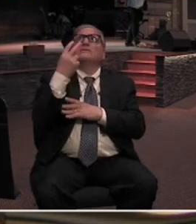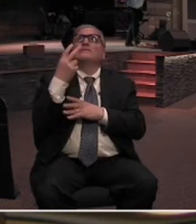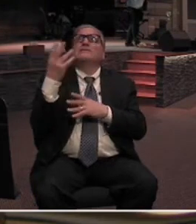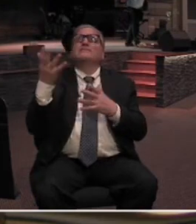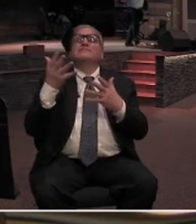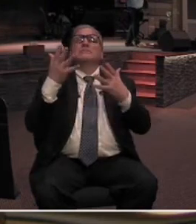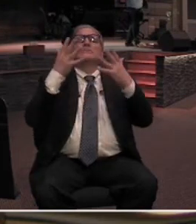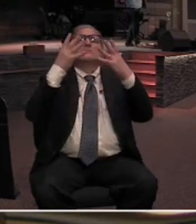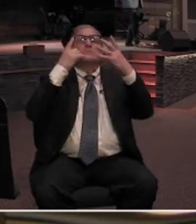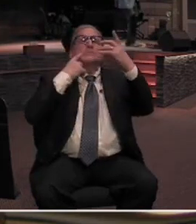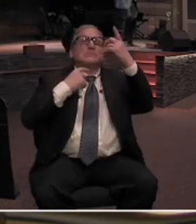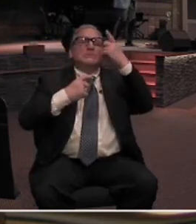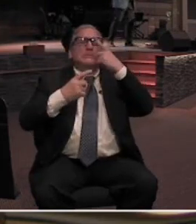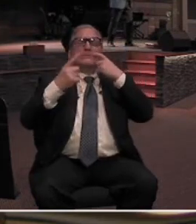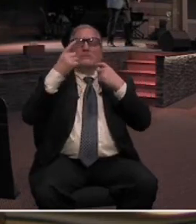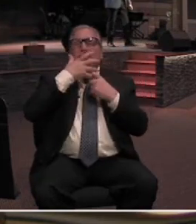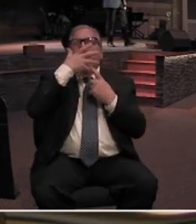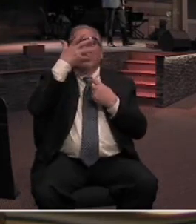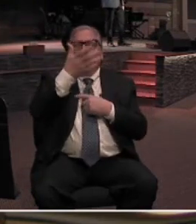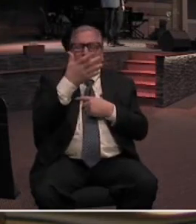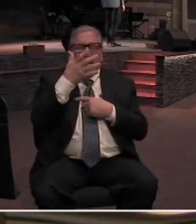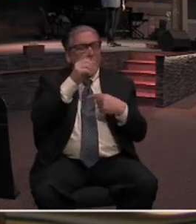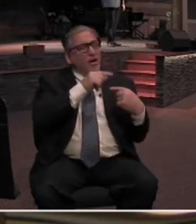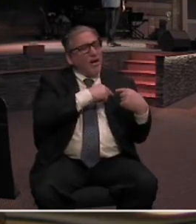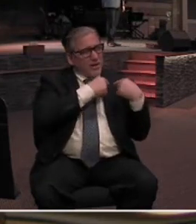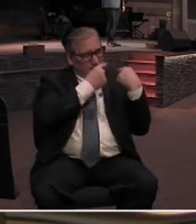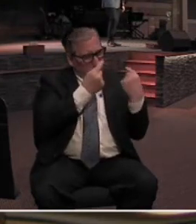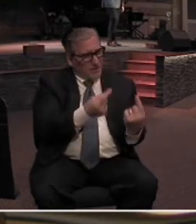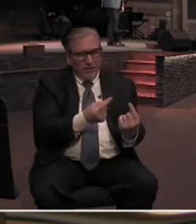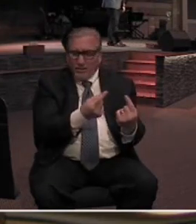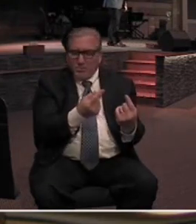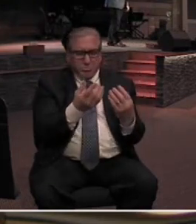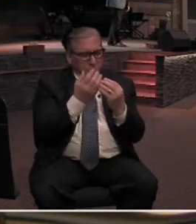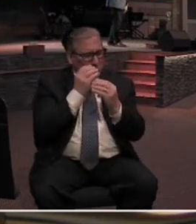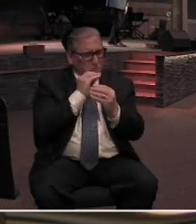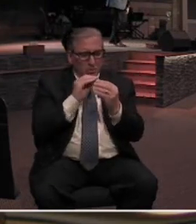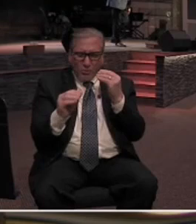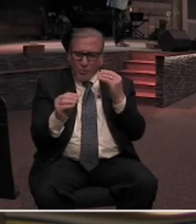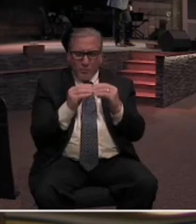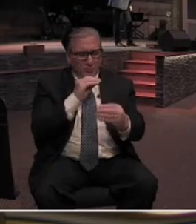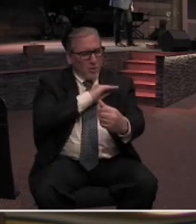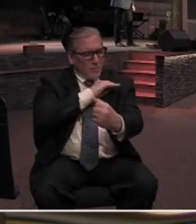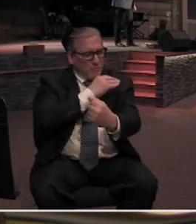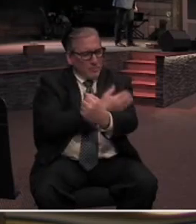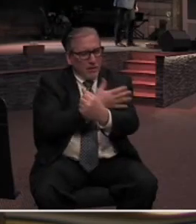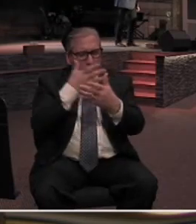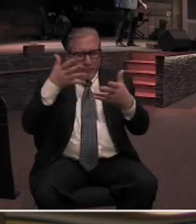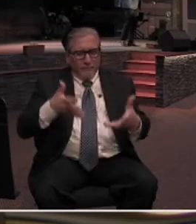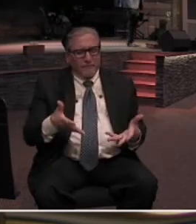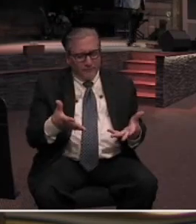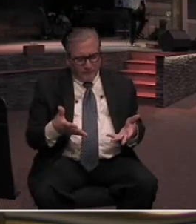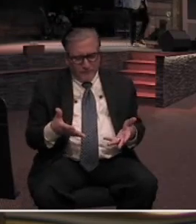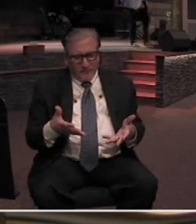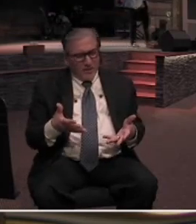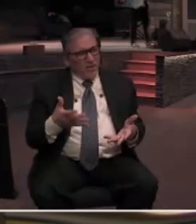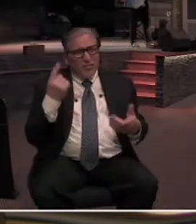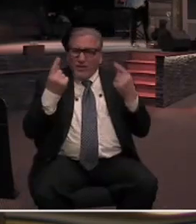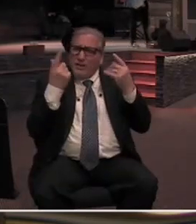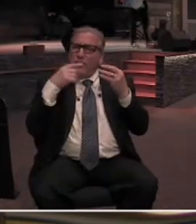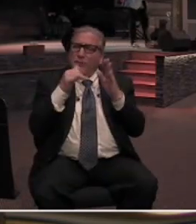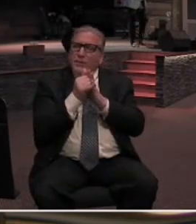and wept until they had no more power to weep. Think about